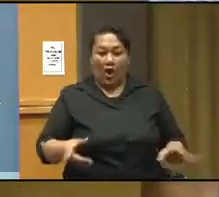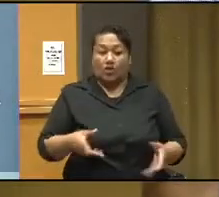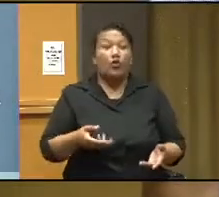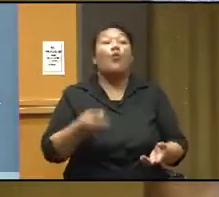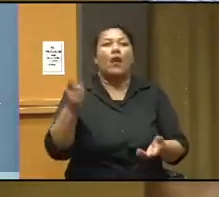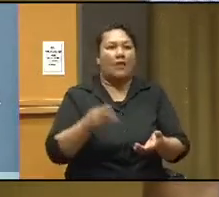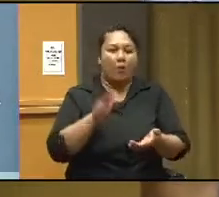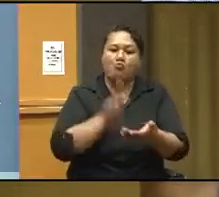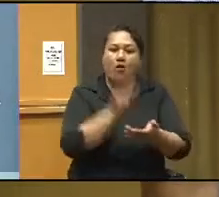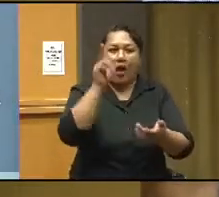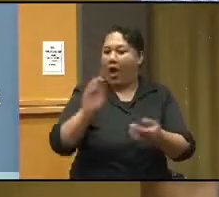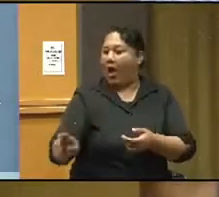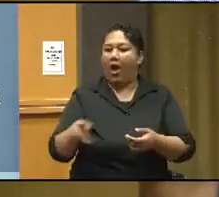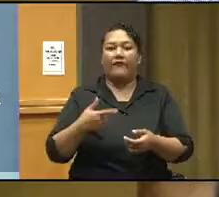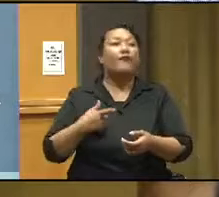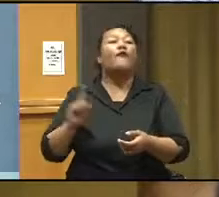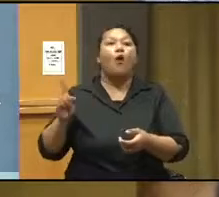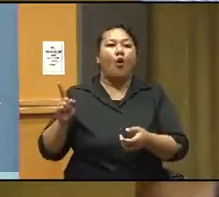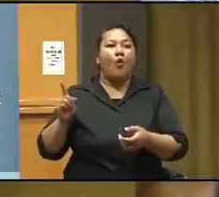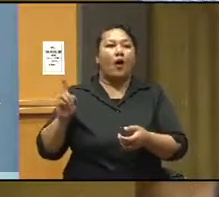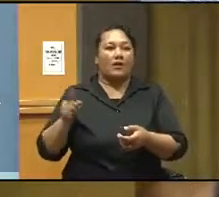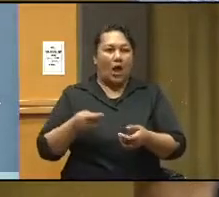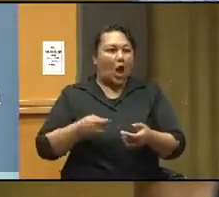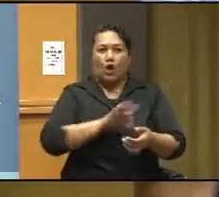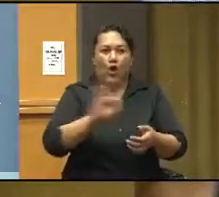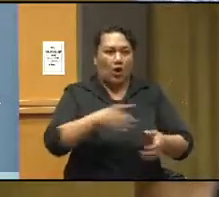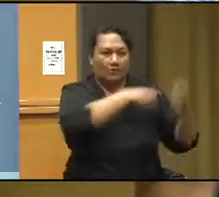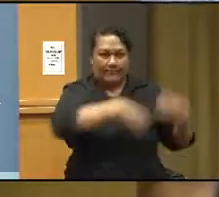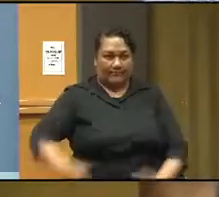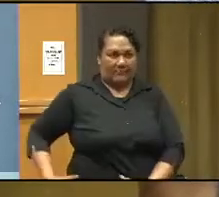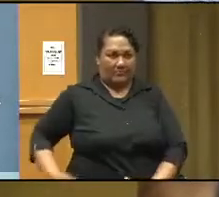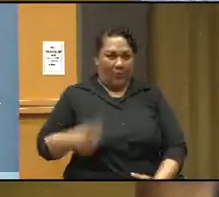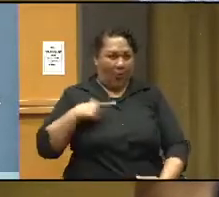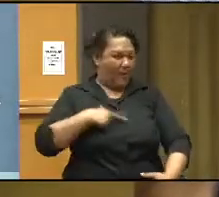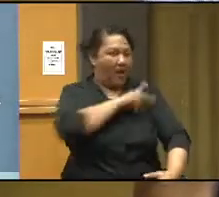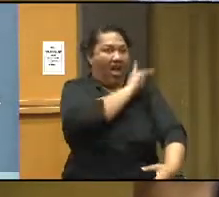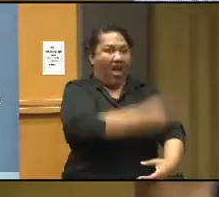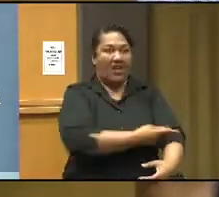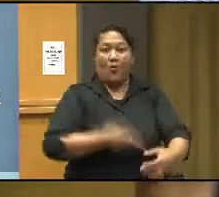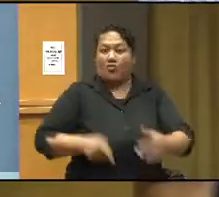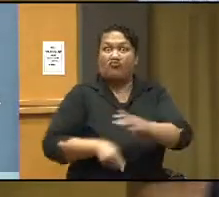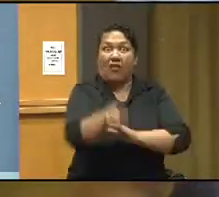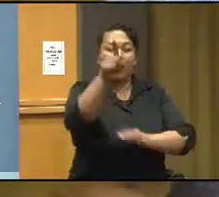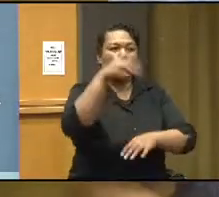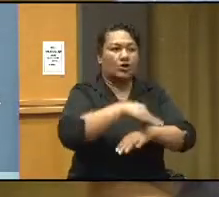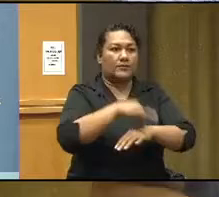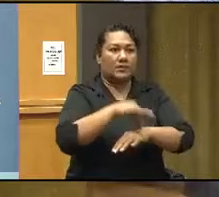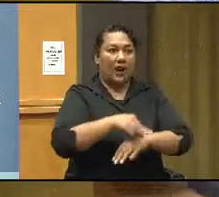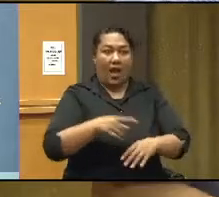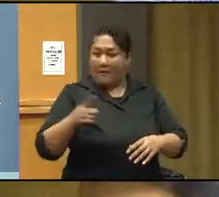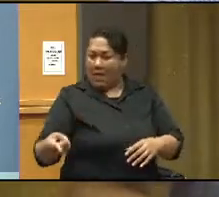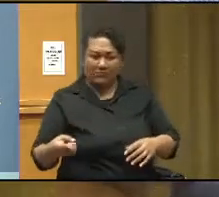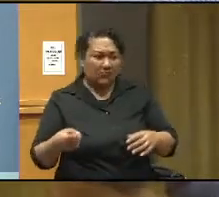a seat belt. In that case, the husband refused to pay, and they went to the judgment, and the judge said no, because she's